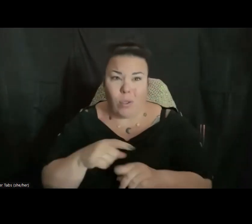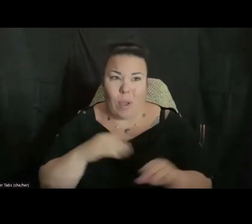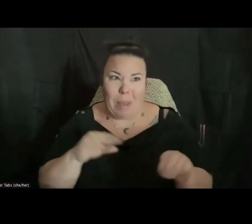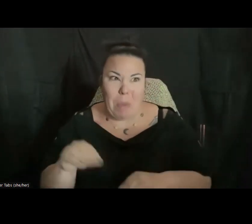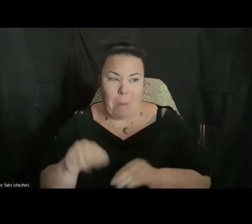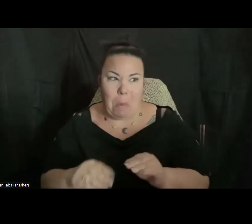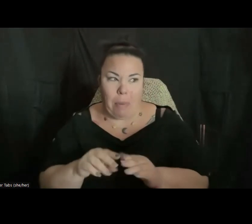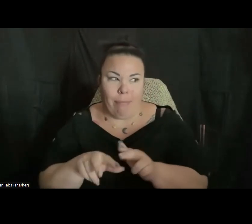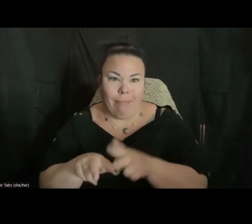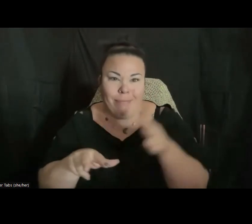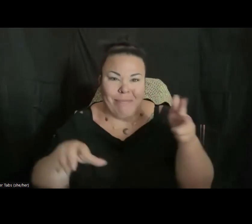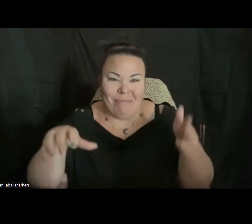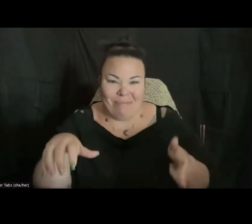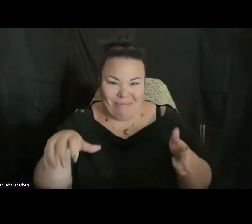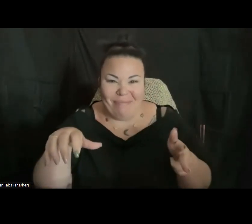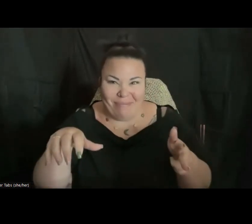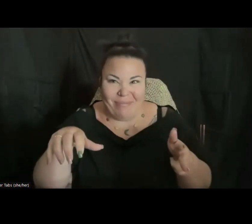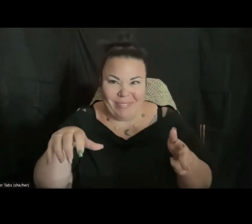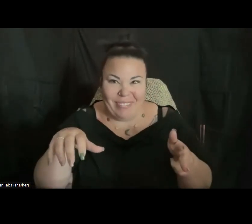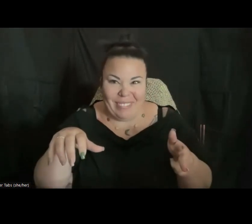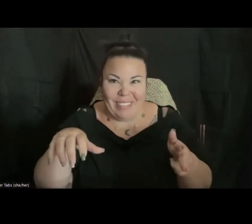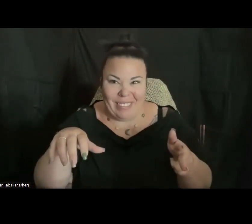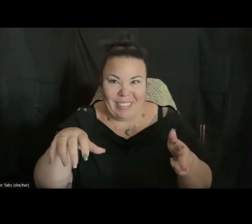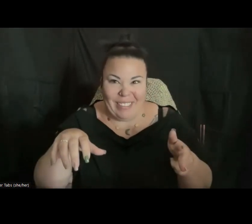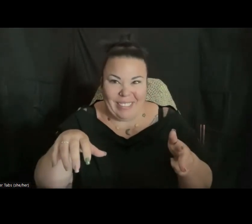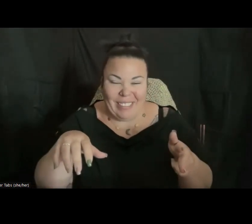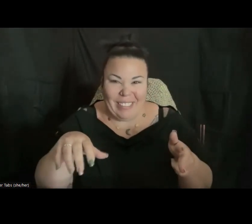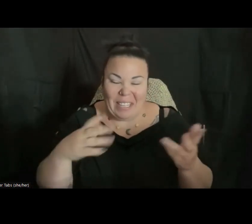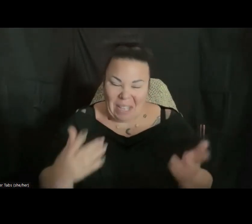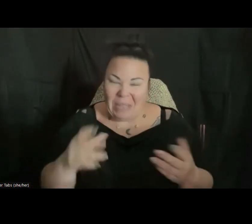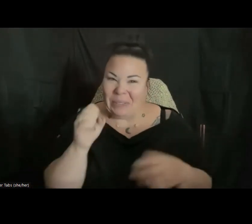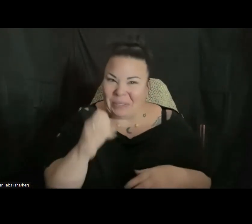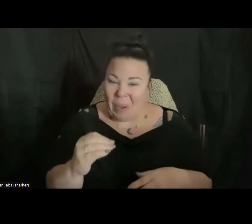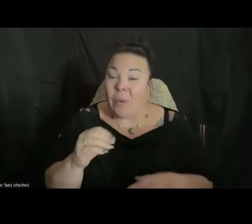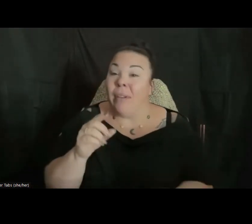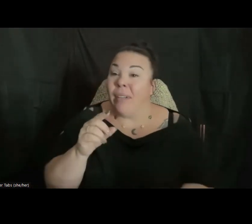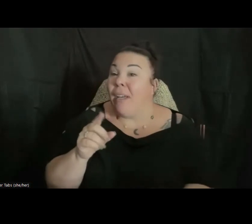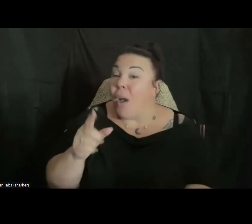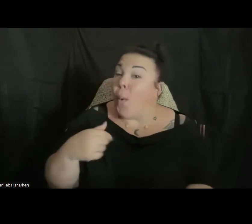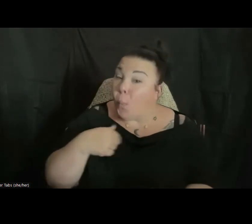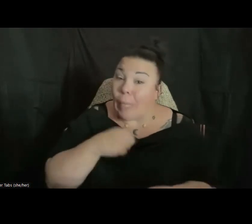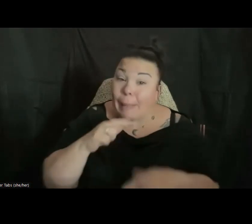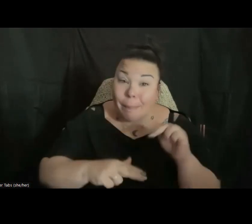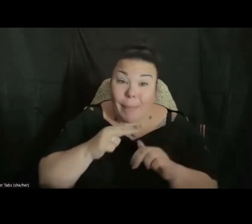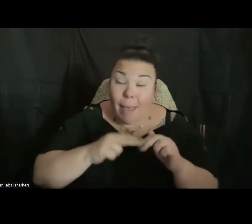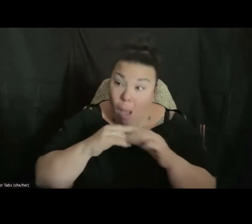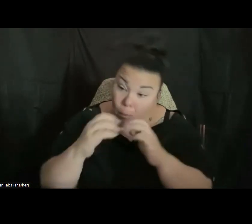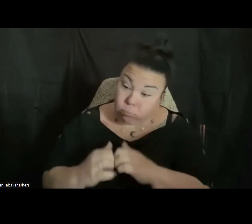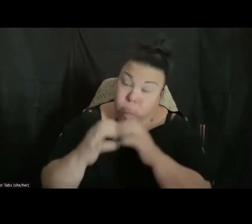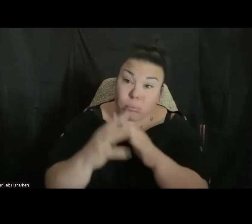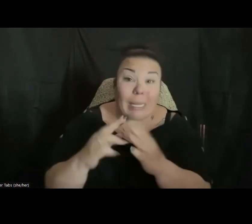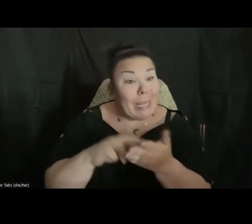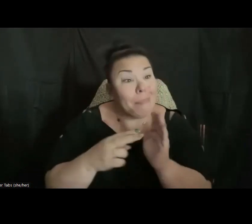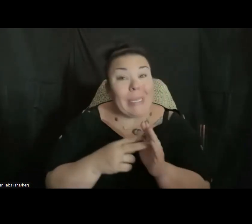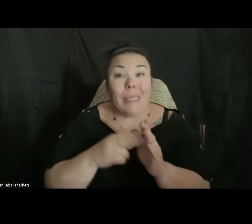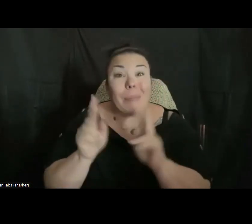clinic across the street from where we park our mobile clinic, but just because we built it, they did not come. It was not convenient for